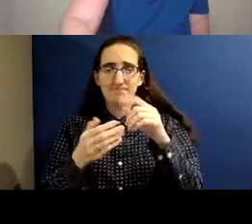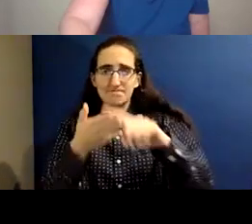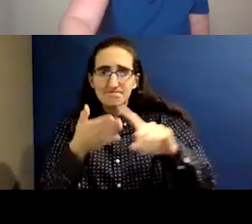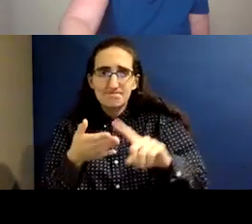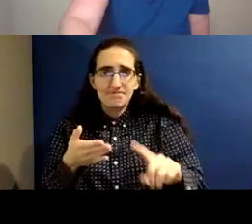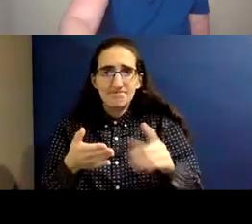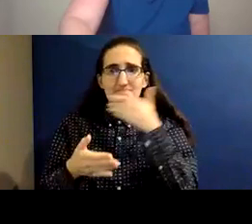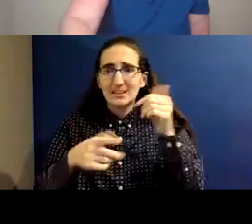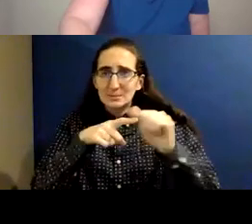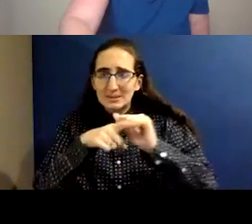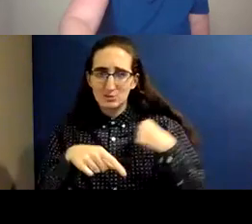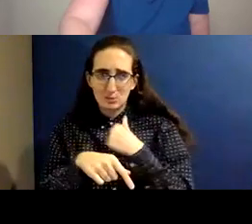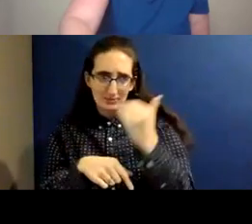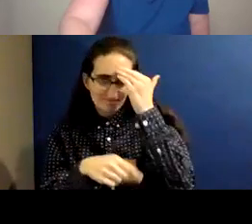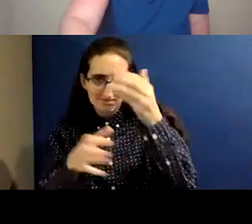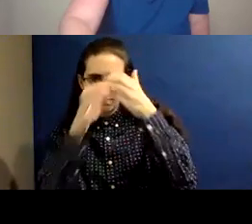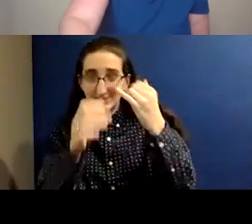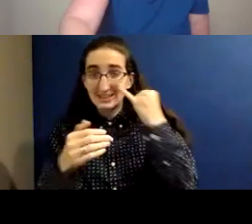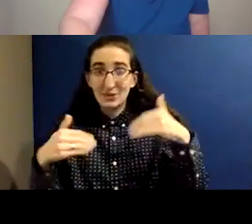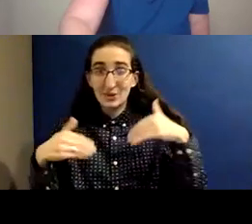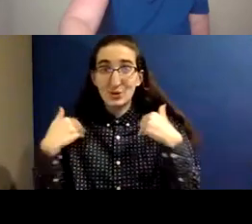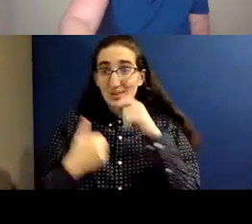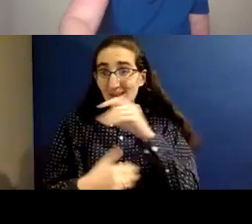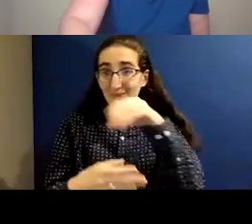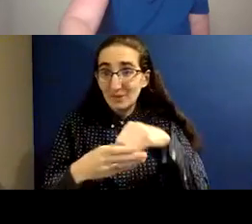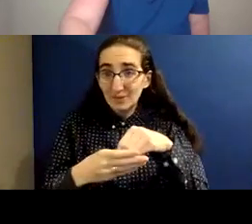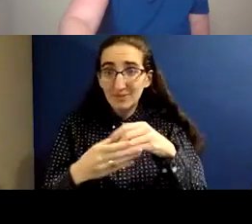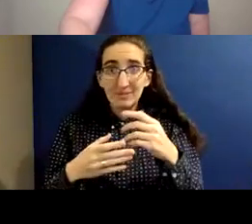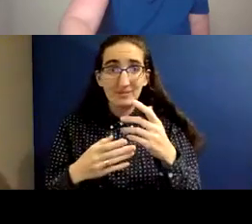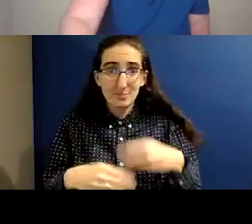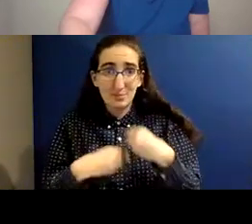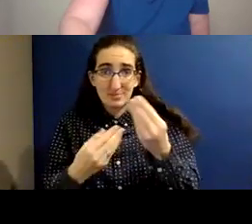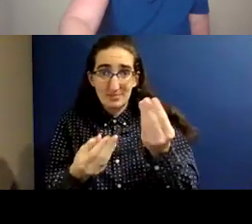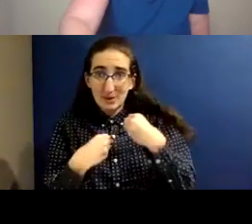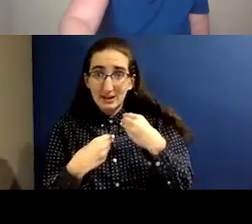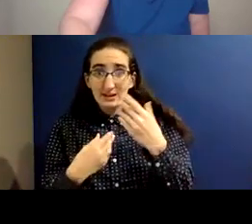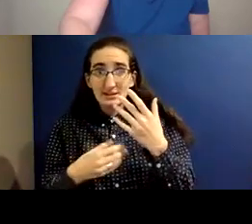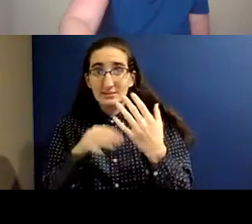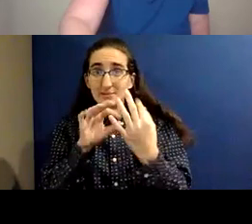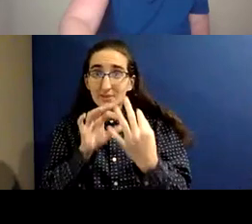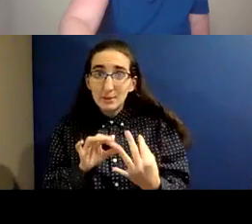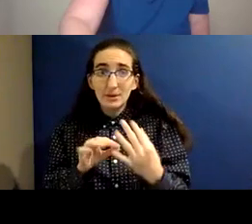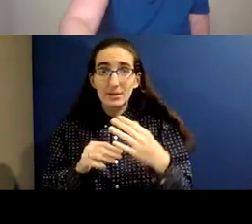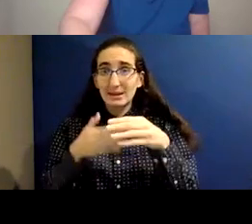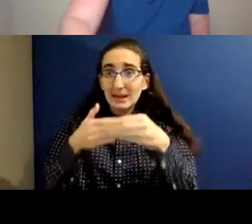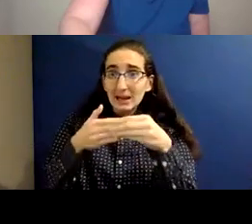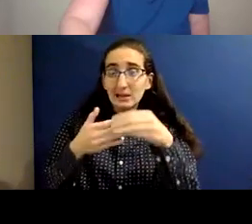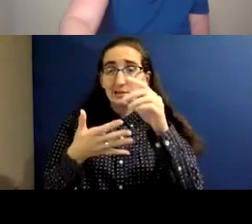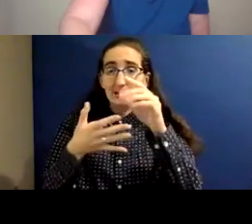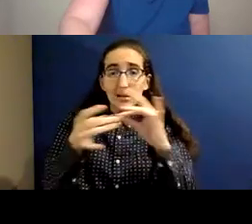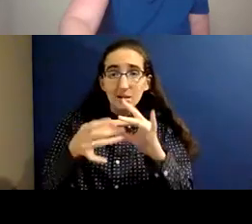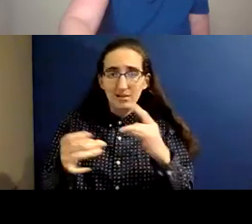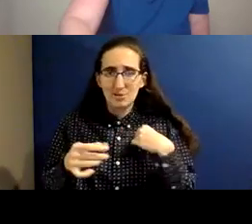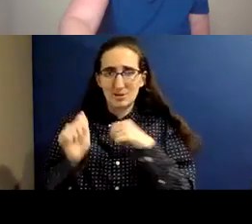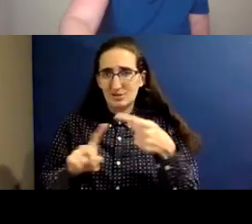best practices, but if our youth aren't involved, providing us with input and guidance, we could be way